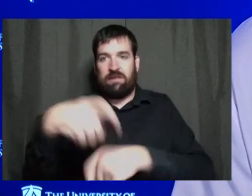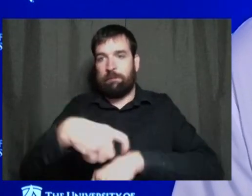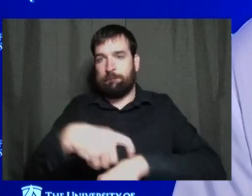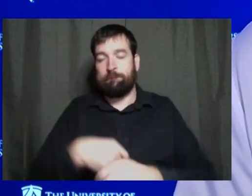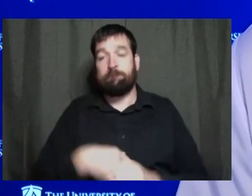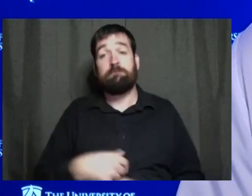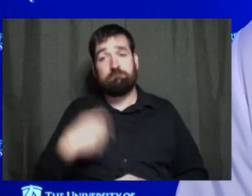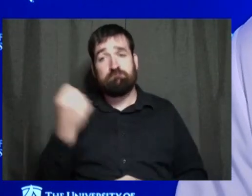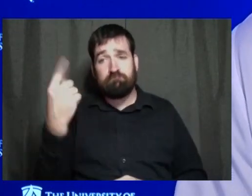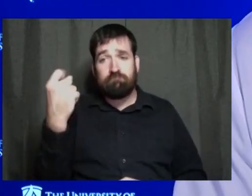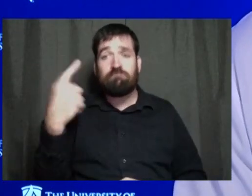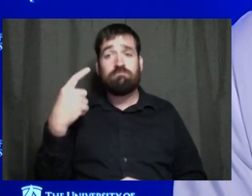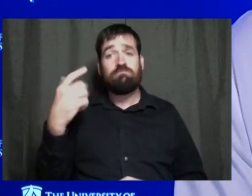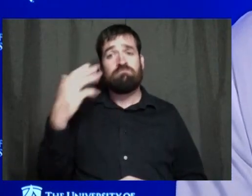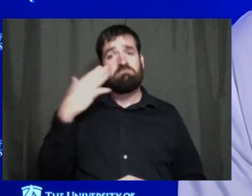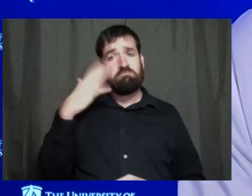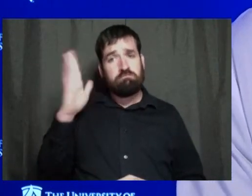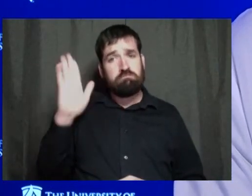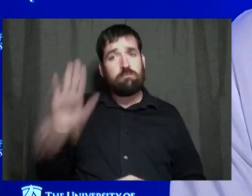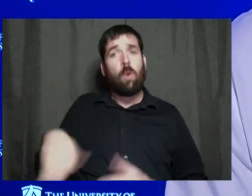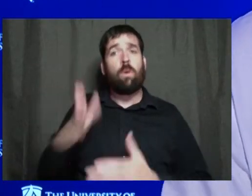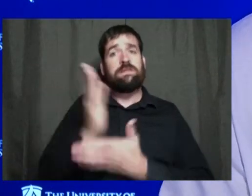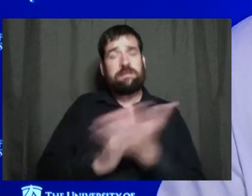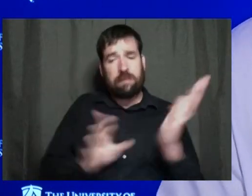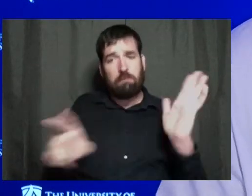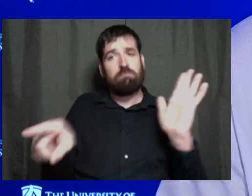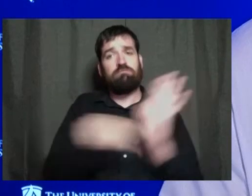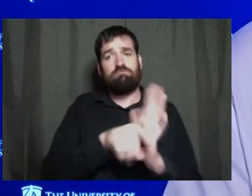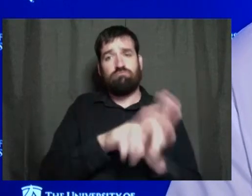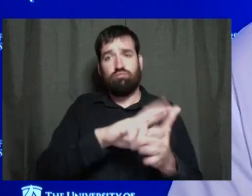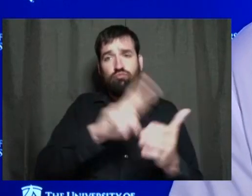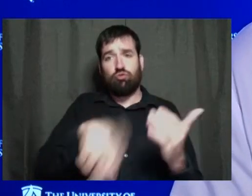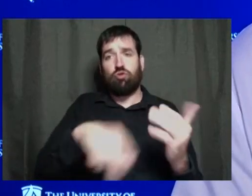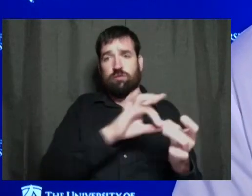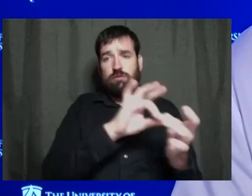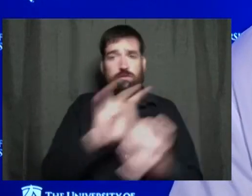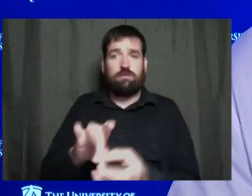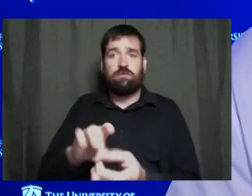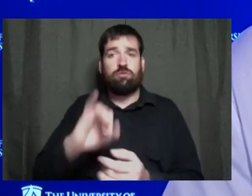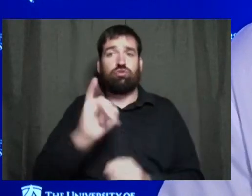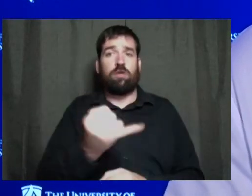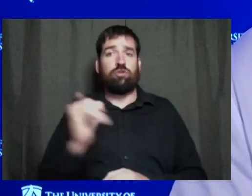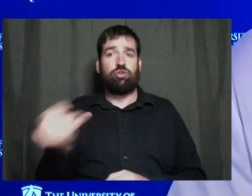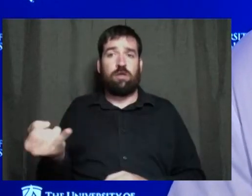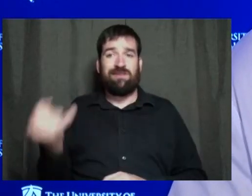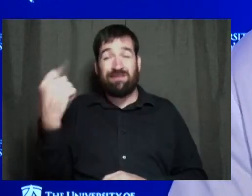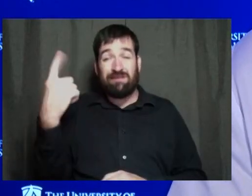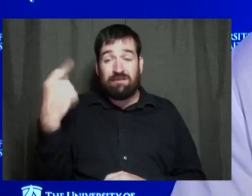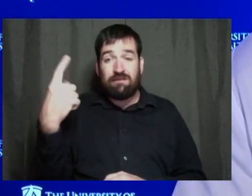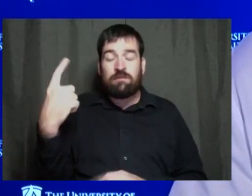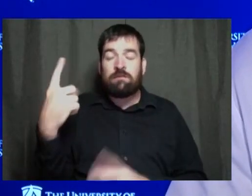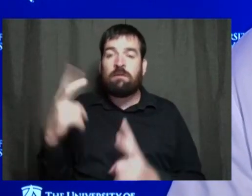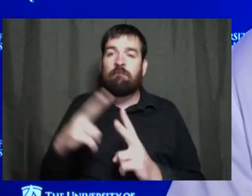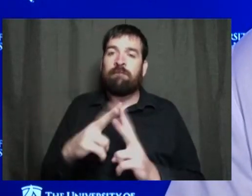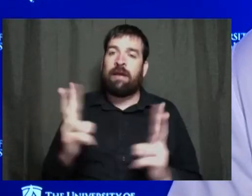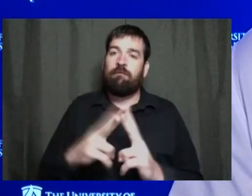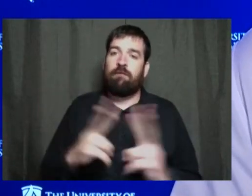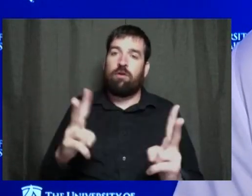that there have been some adverse events linked with the Johnson & Johnson vaccine. These events are very, very small,